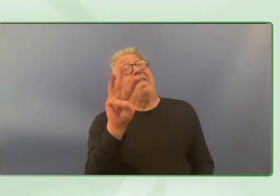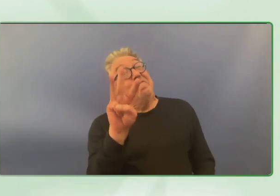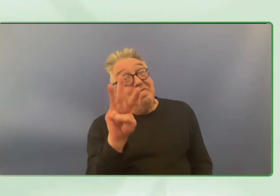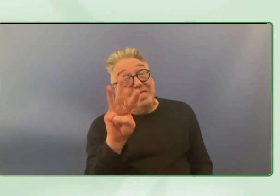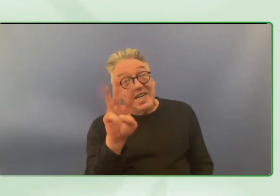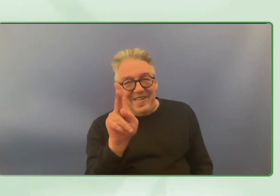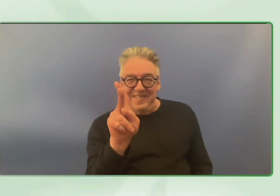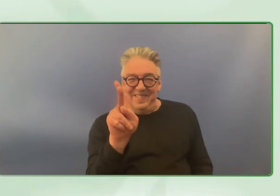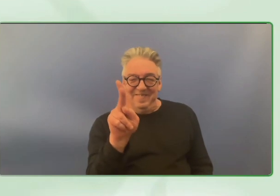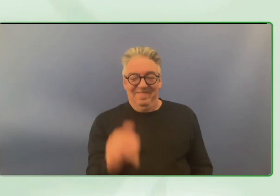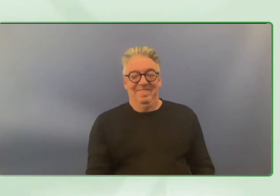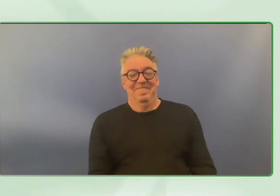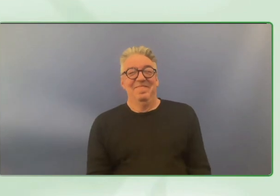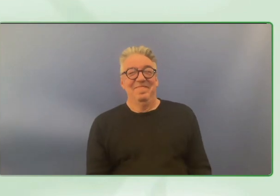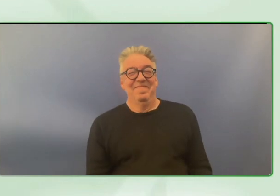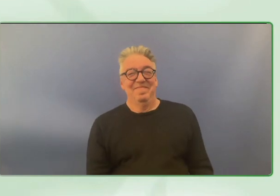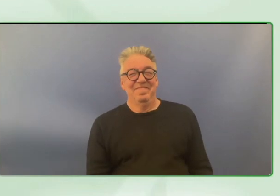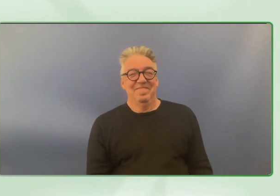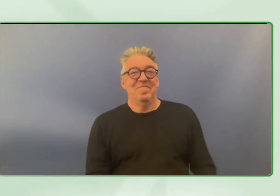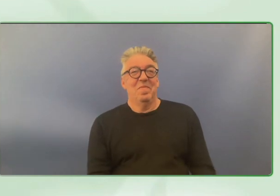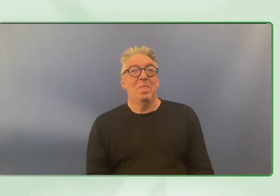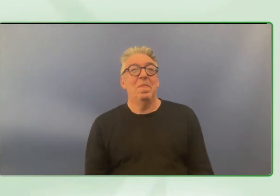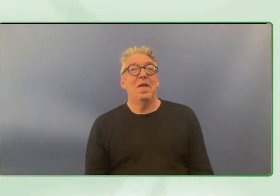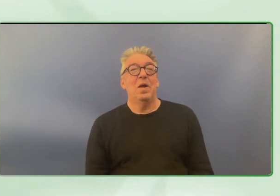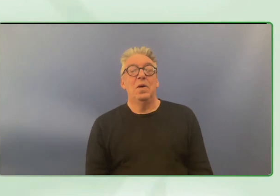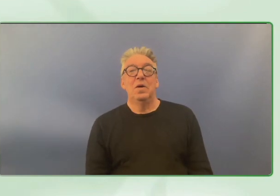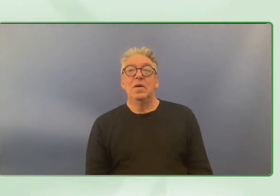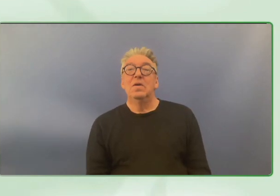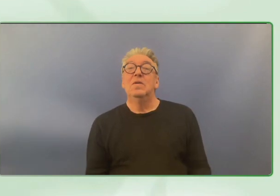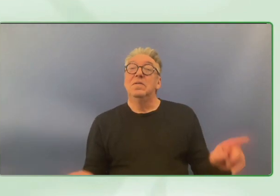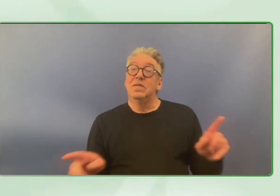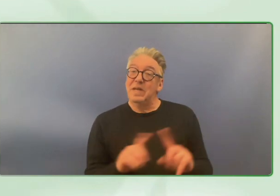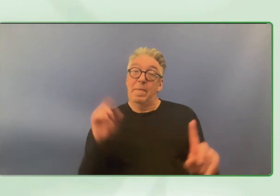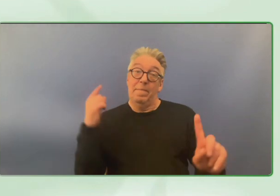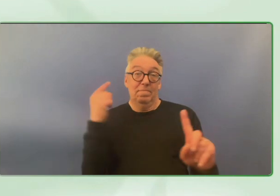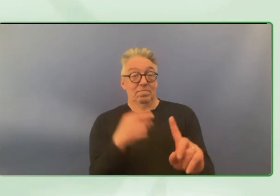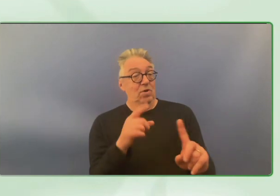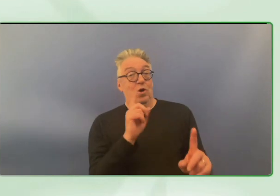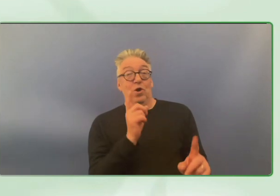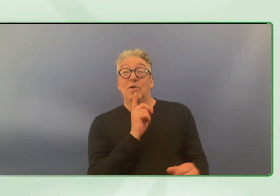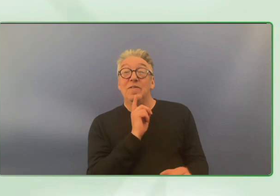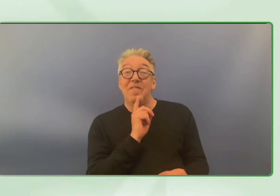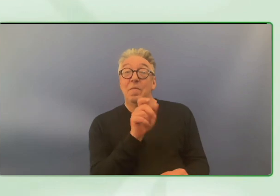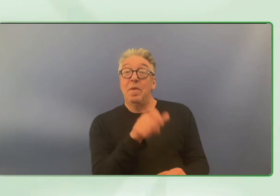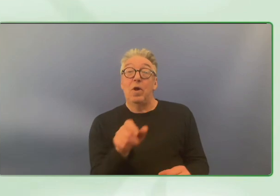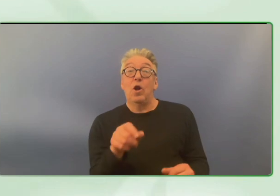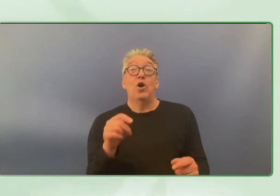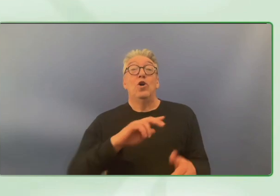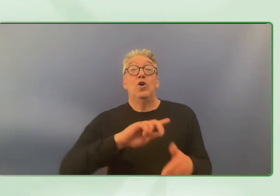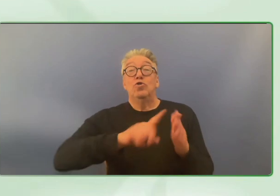and it is also for deaf people in Pakistan, Sri Lanka, Nepal,